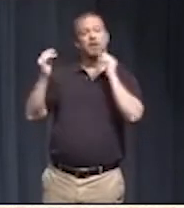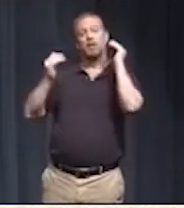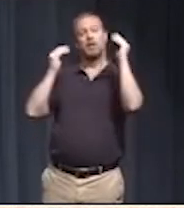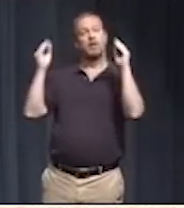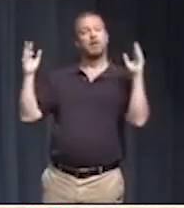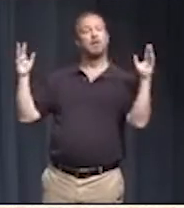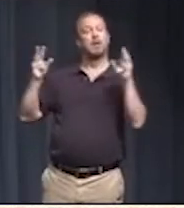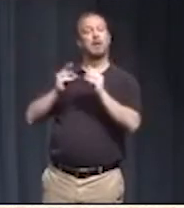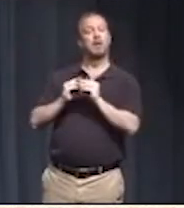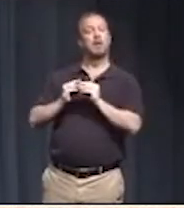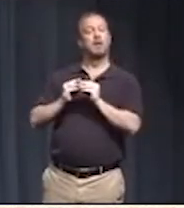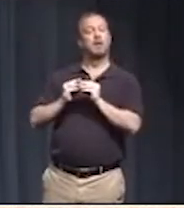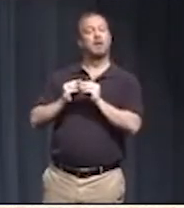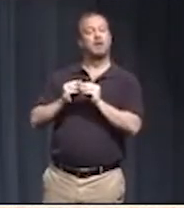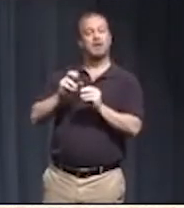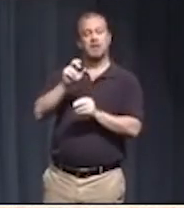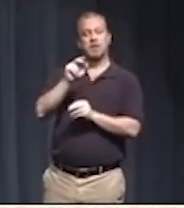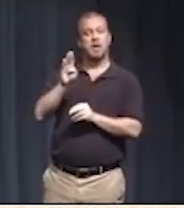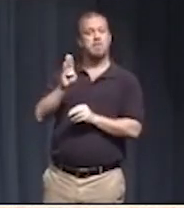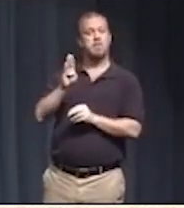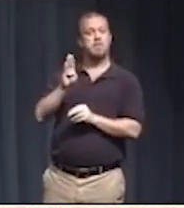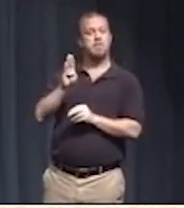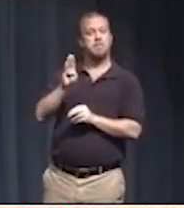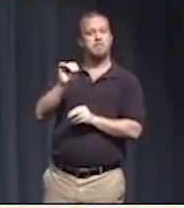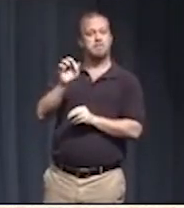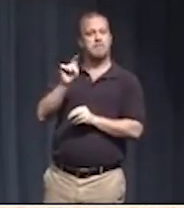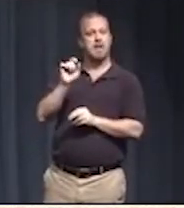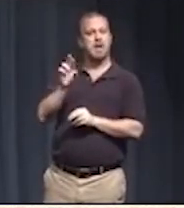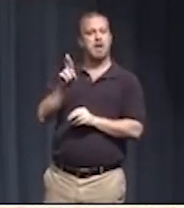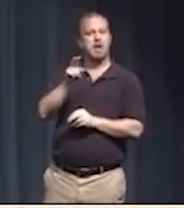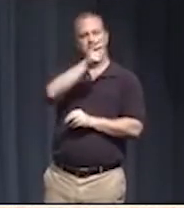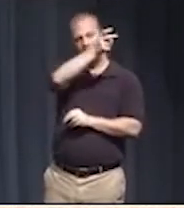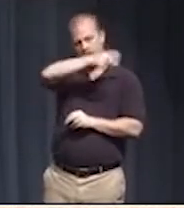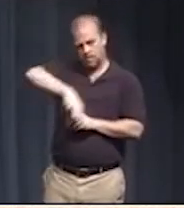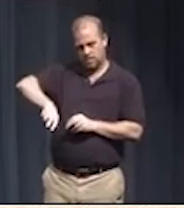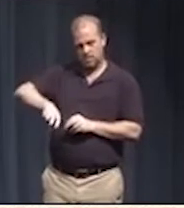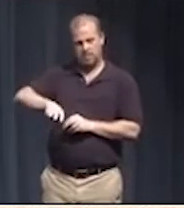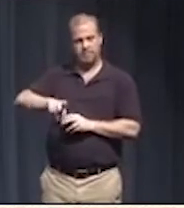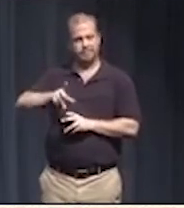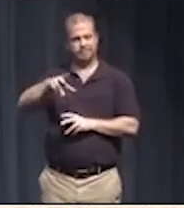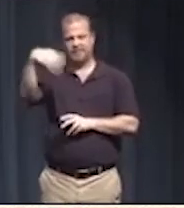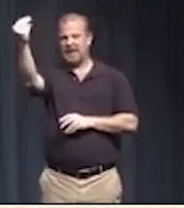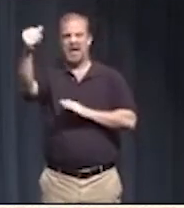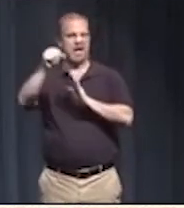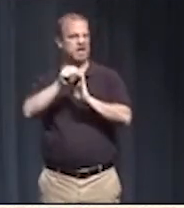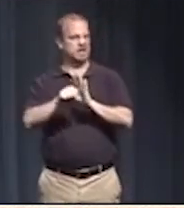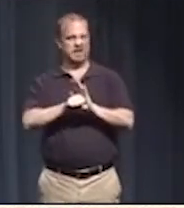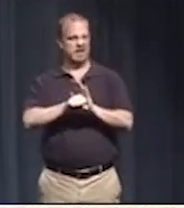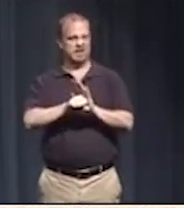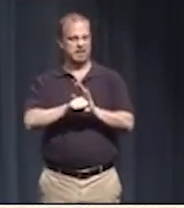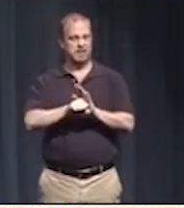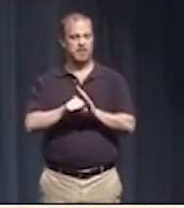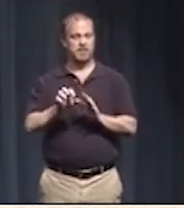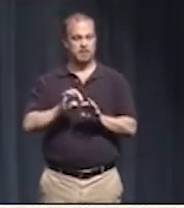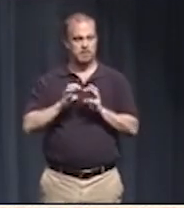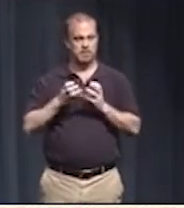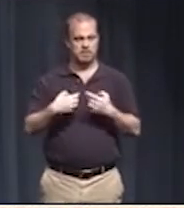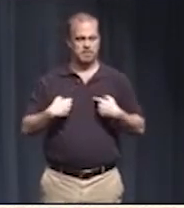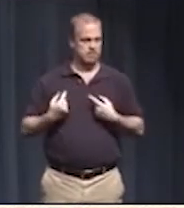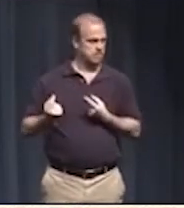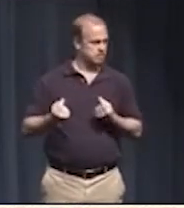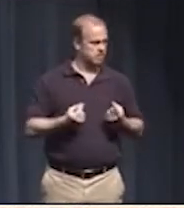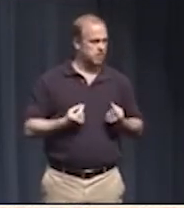and our Cub Master had been transferred suddenly out of state, and everybody's sitting around and going, what are we going to do